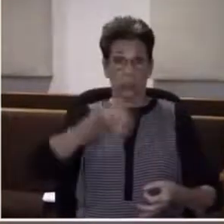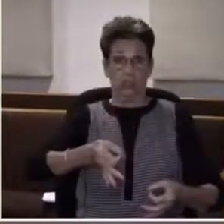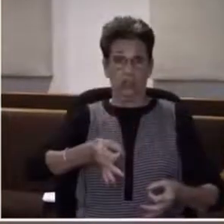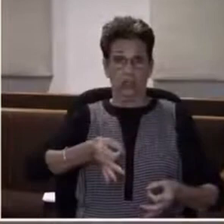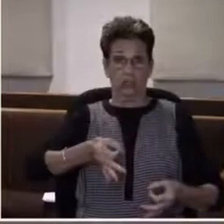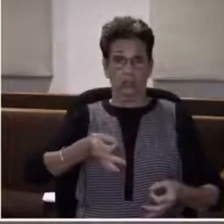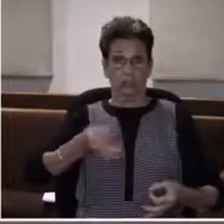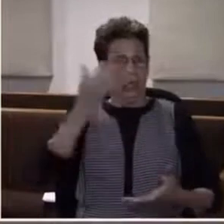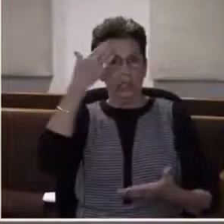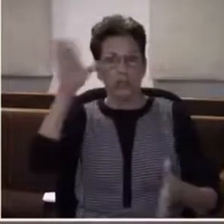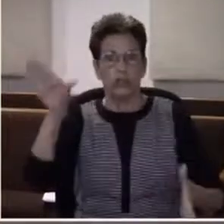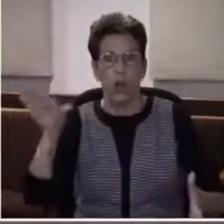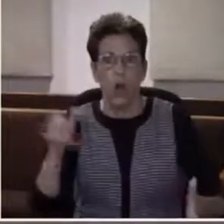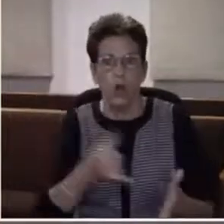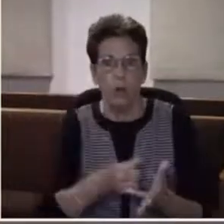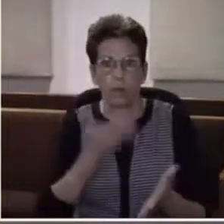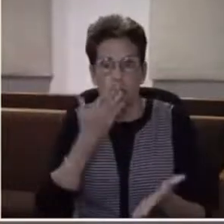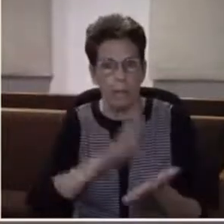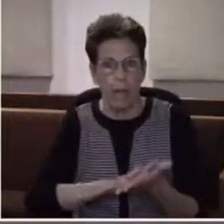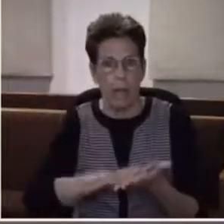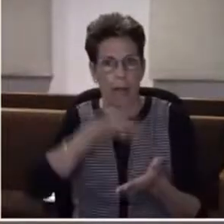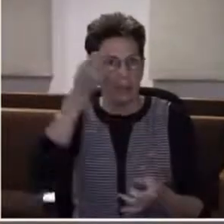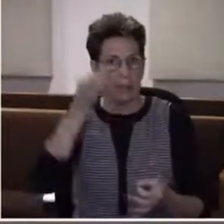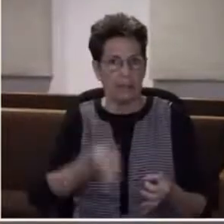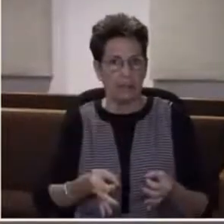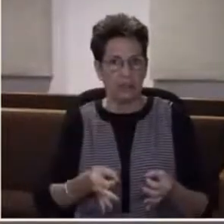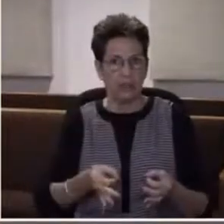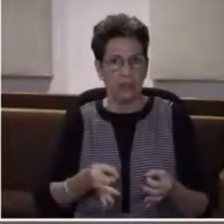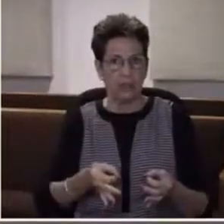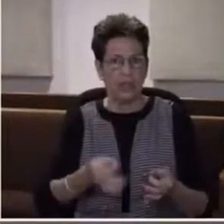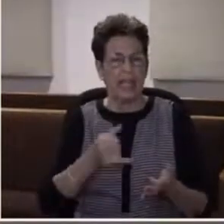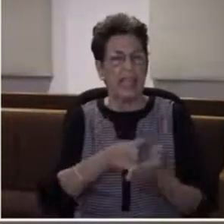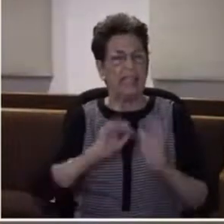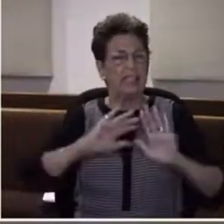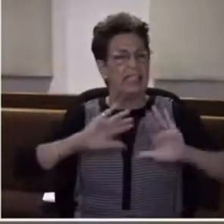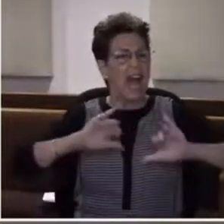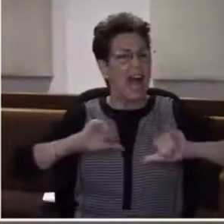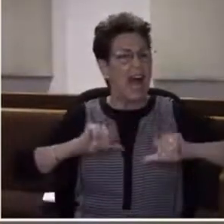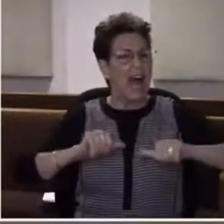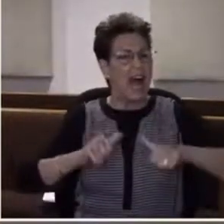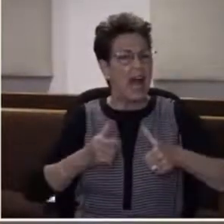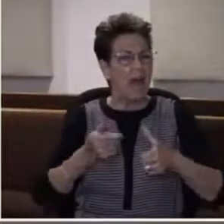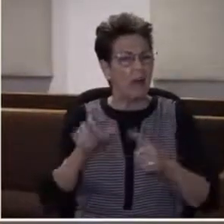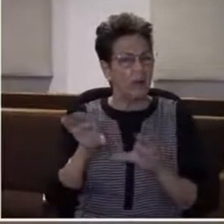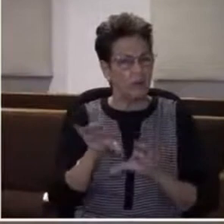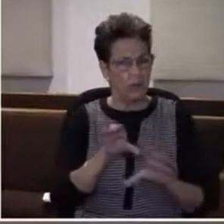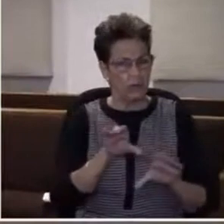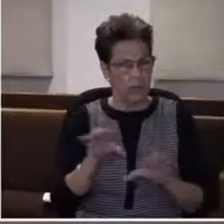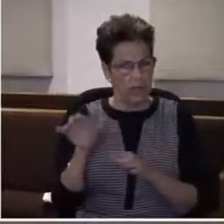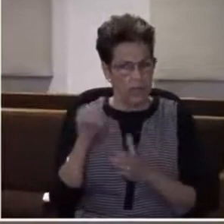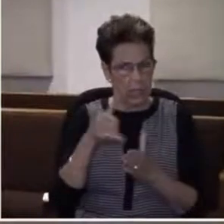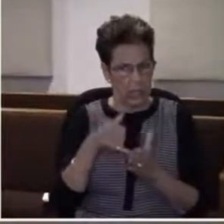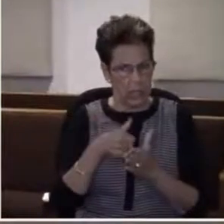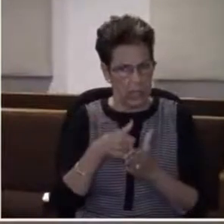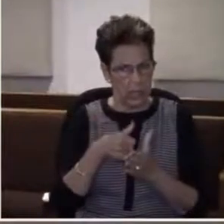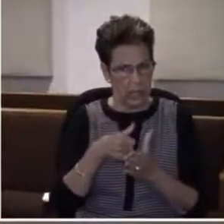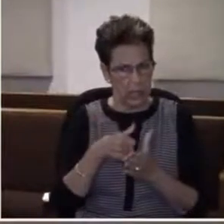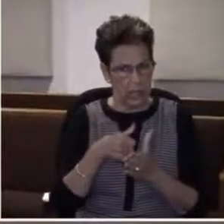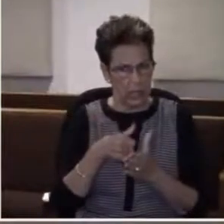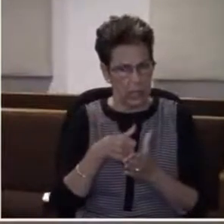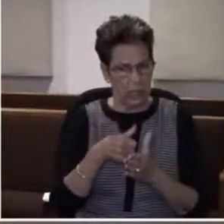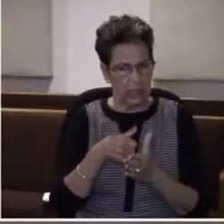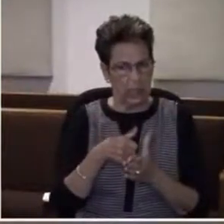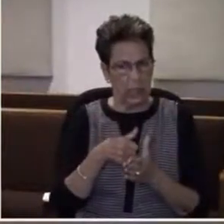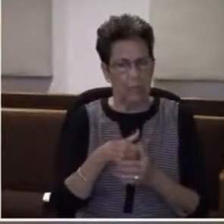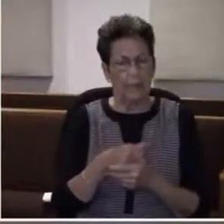decision. It's not that what you did was wrong. It's how you did it. What made it bad in Joshua's case was it wasn't a decision